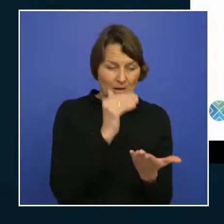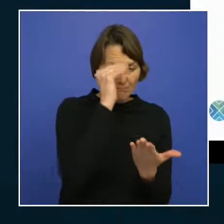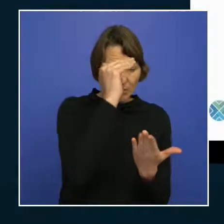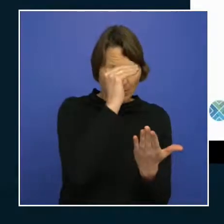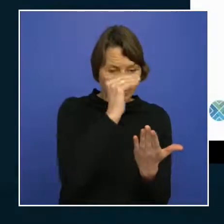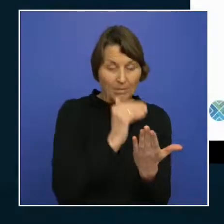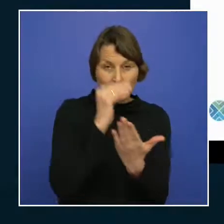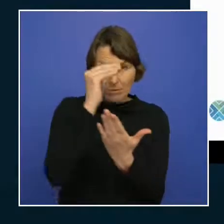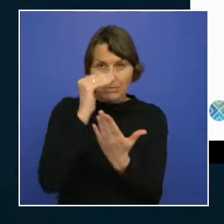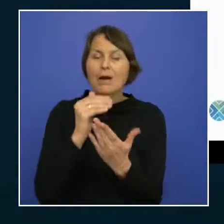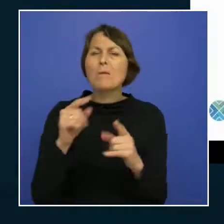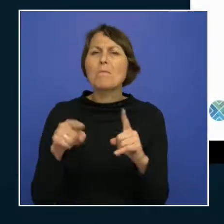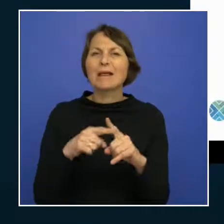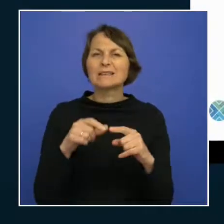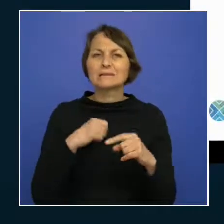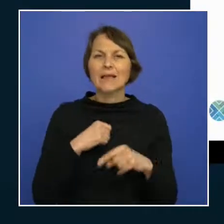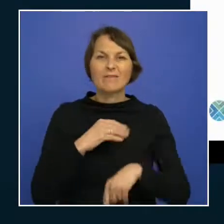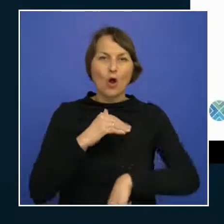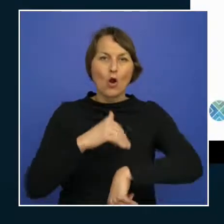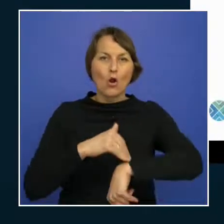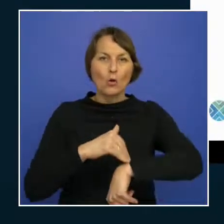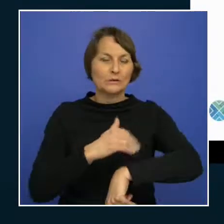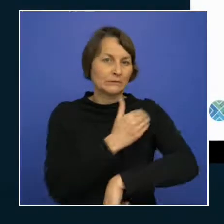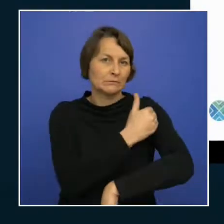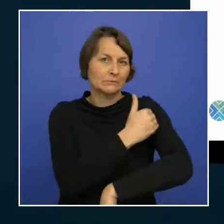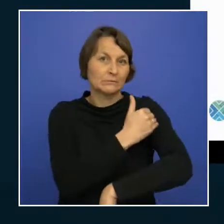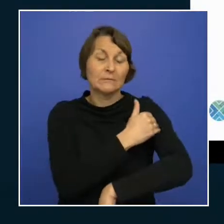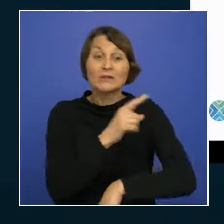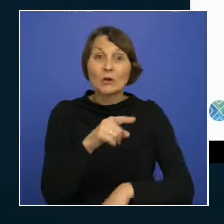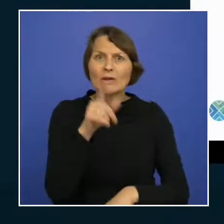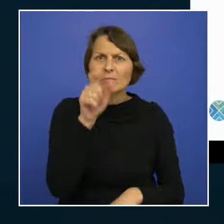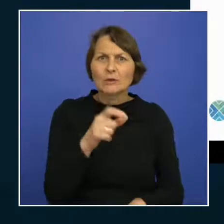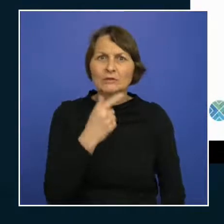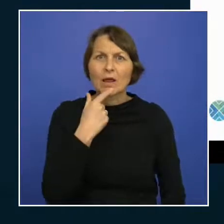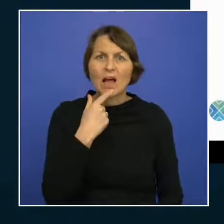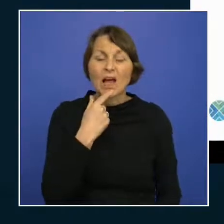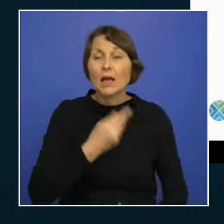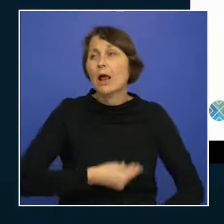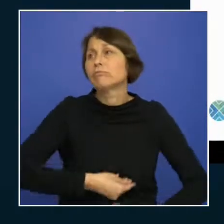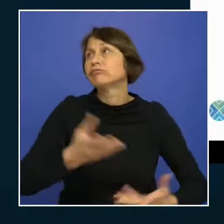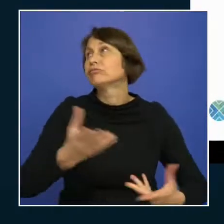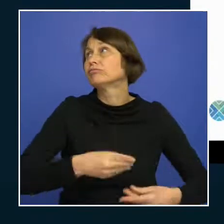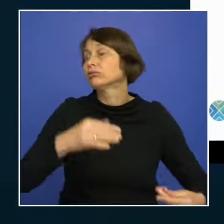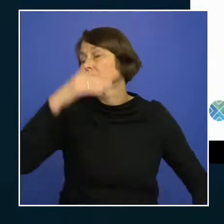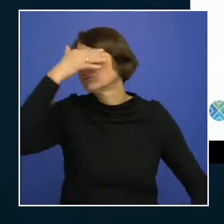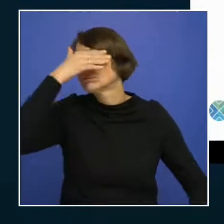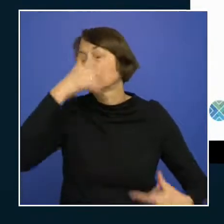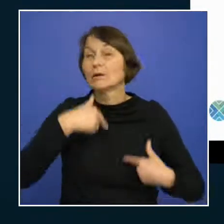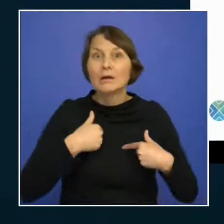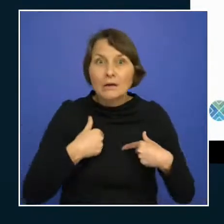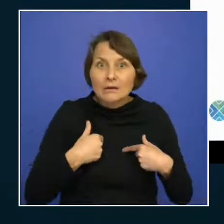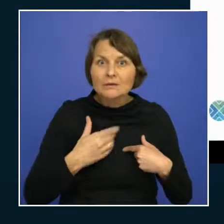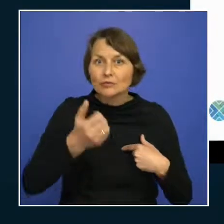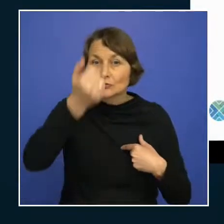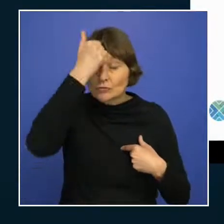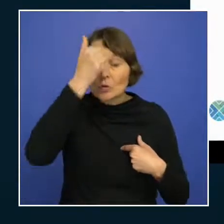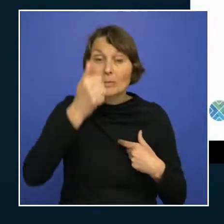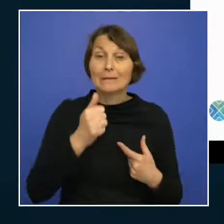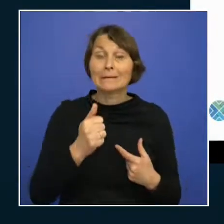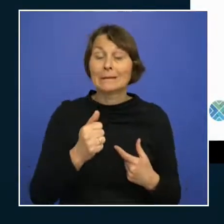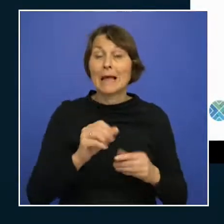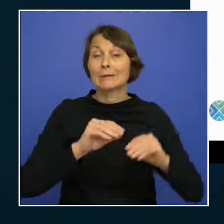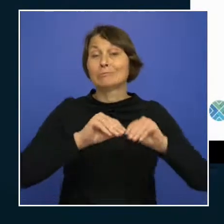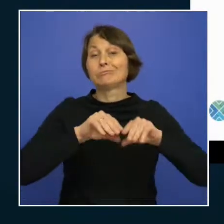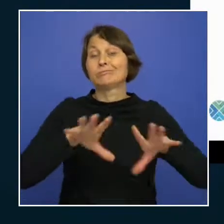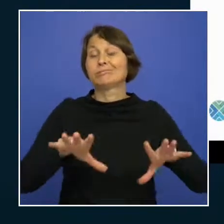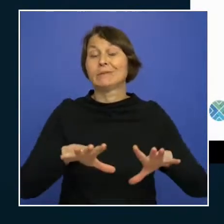alerts, so that if somebody does something stupid somewhere, deploys a really ridiculous sized virtual